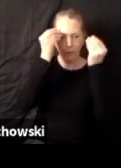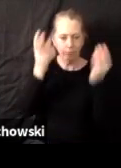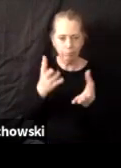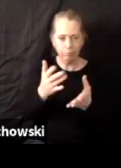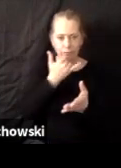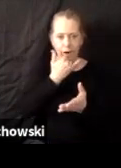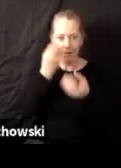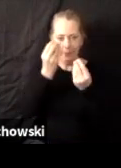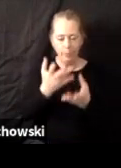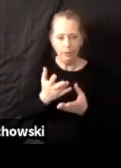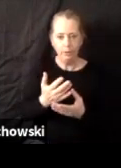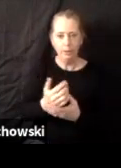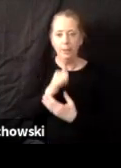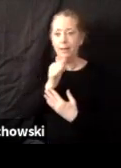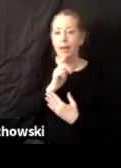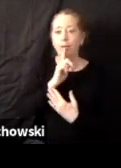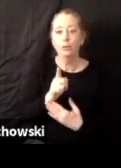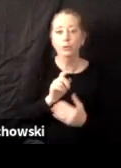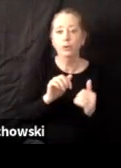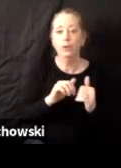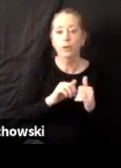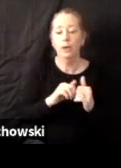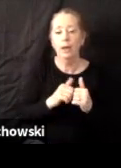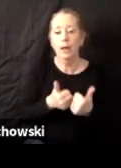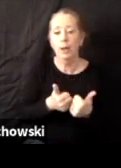So I'm not sure how